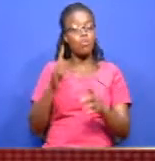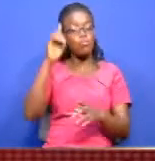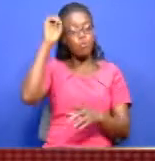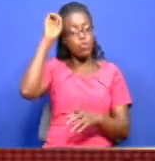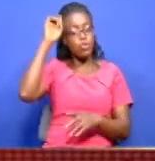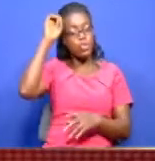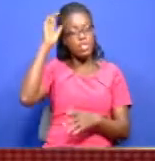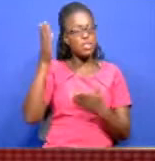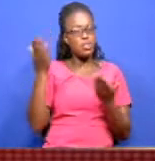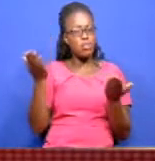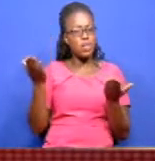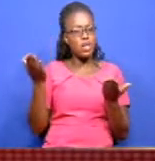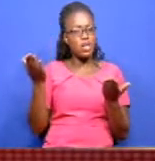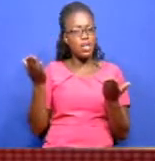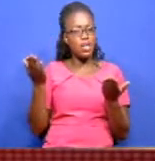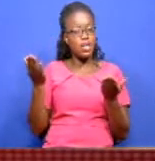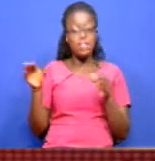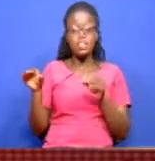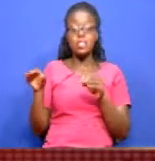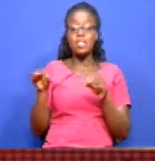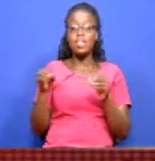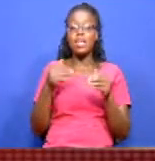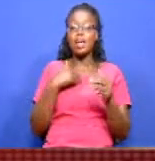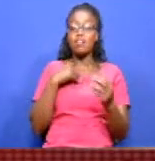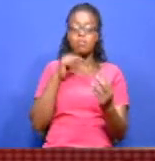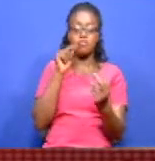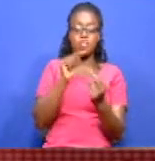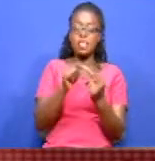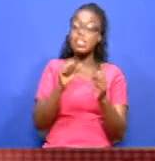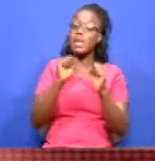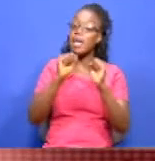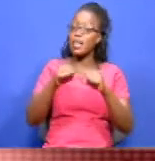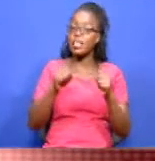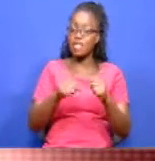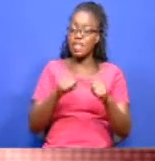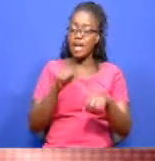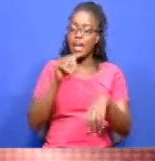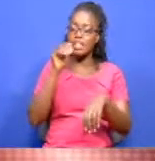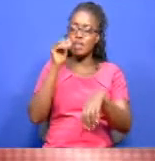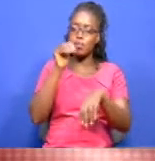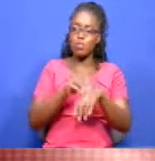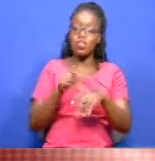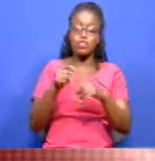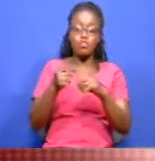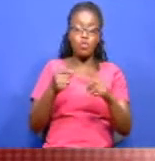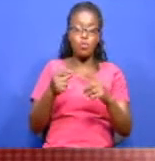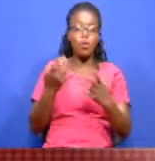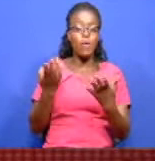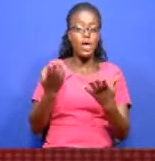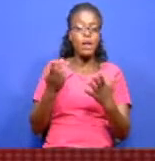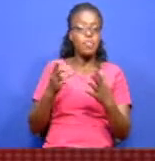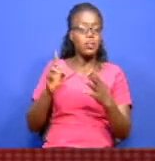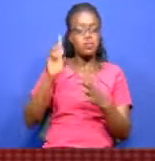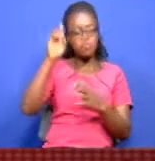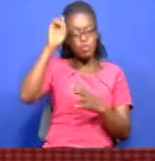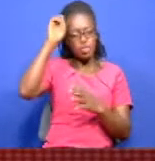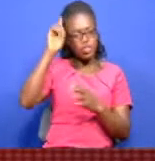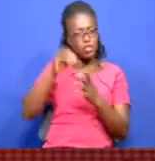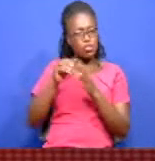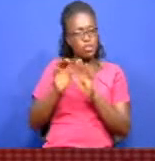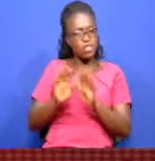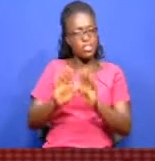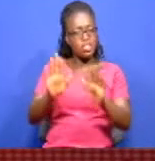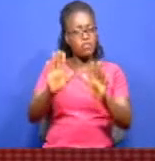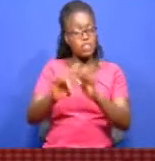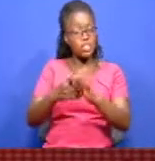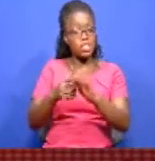they will take the necessary test agreed upon at the point of origin 48 hours before departure of their journey, so